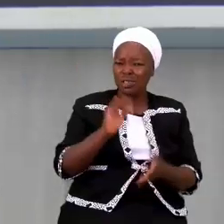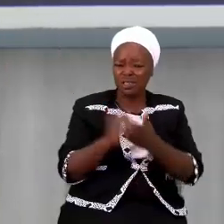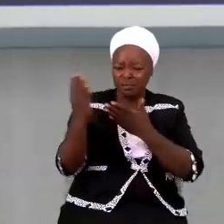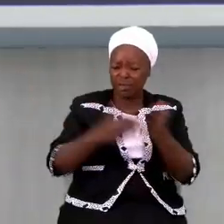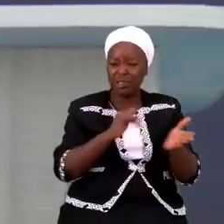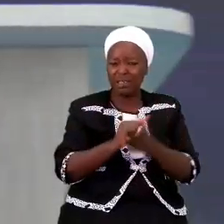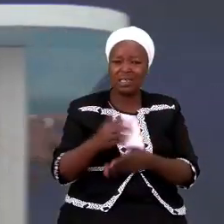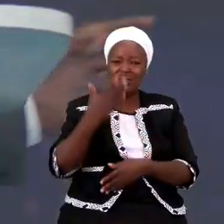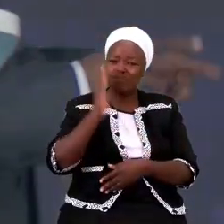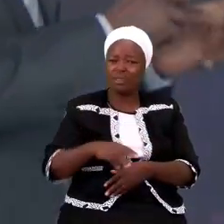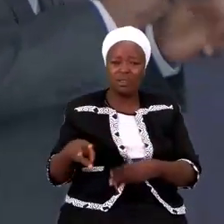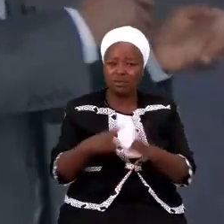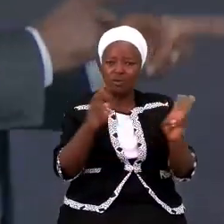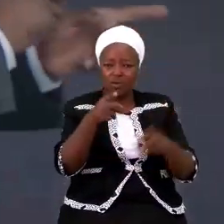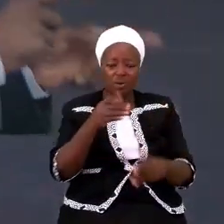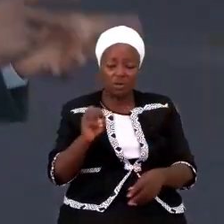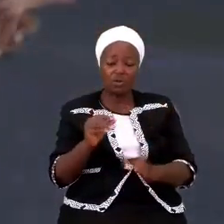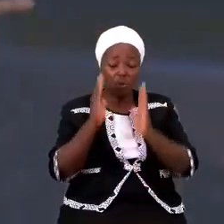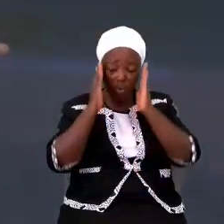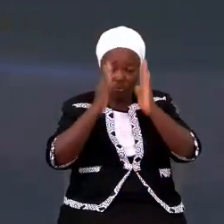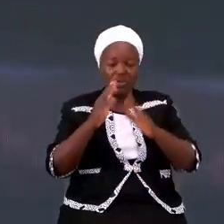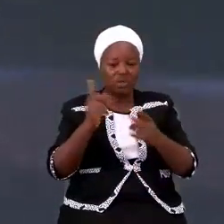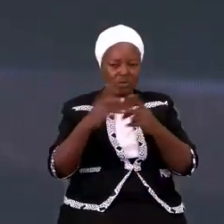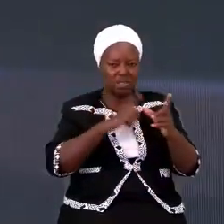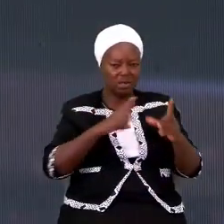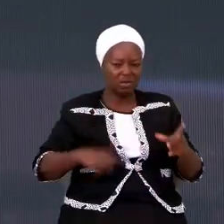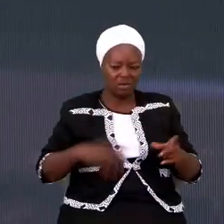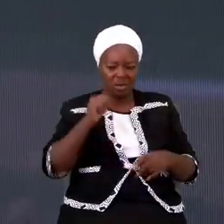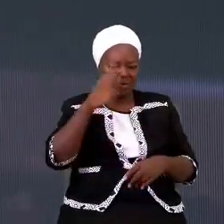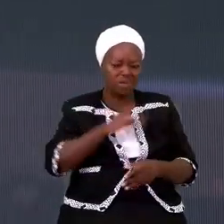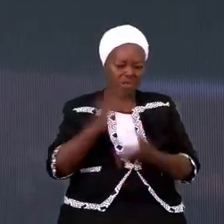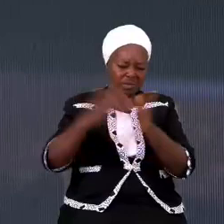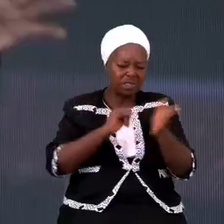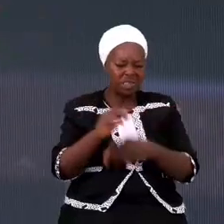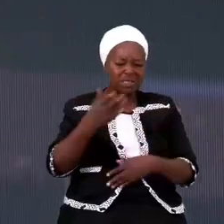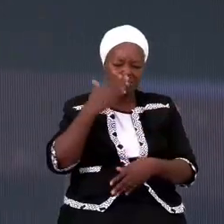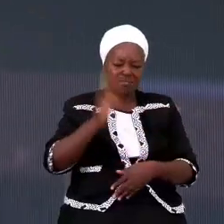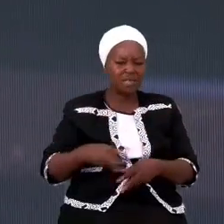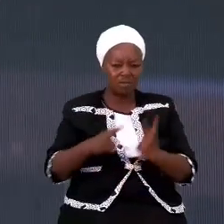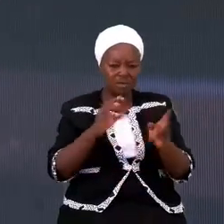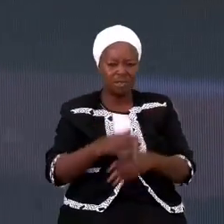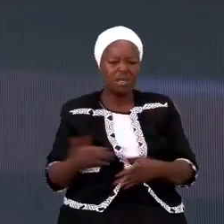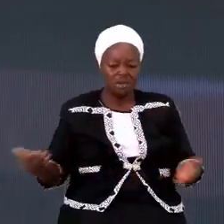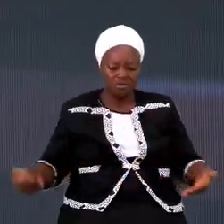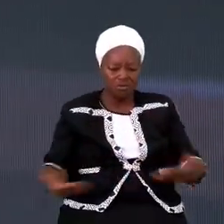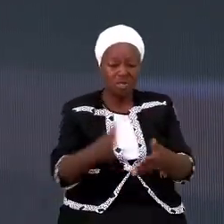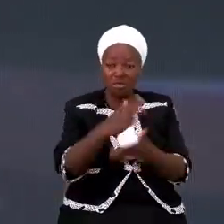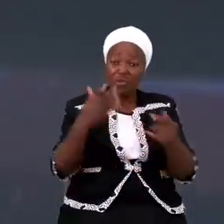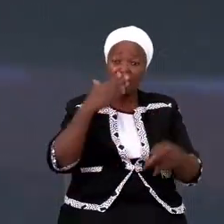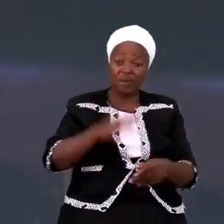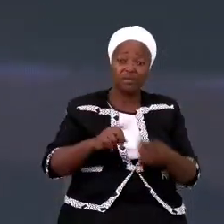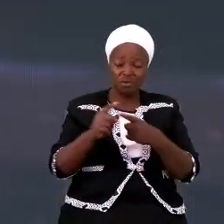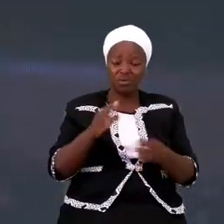introducing something to you that contradicts your consecration, your commitment to the Lord. I hate every false way.